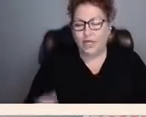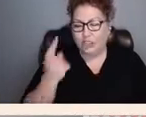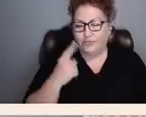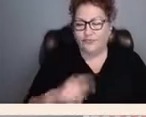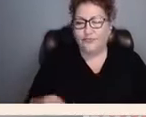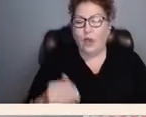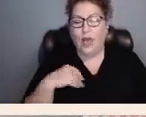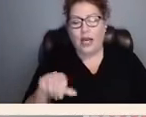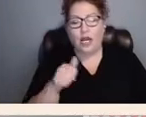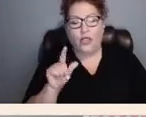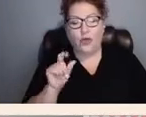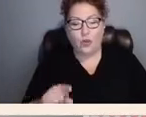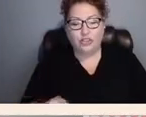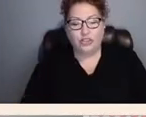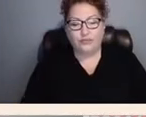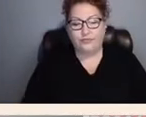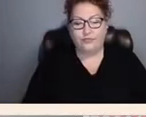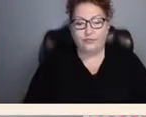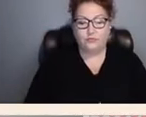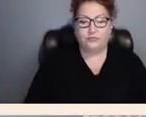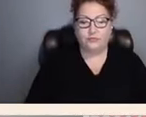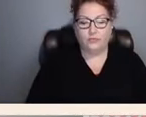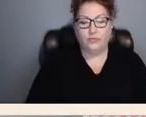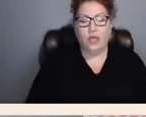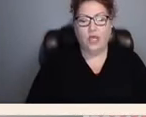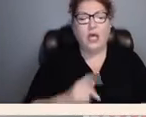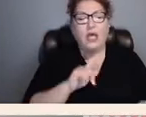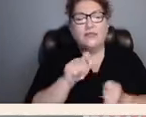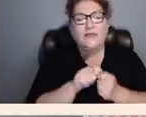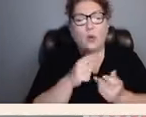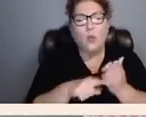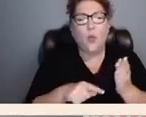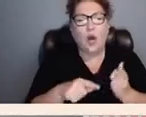question, specifically, what is considered a low credit score?